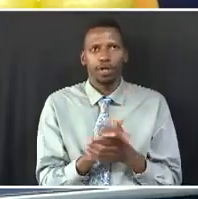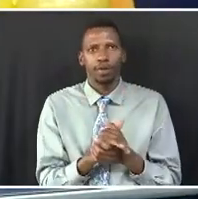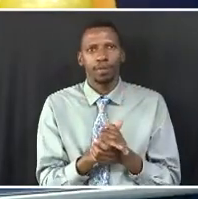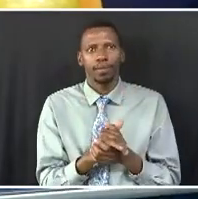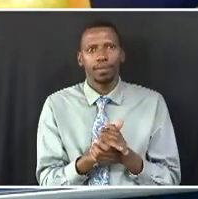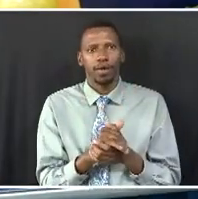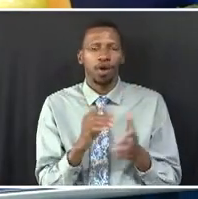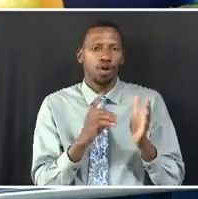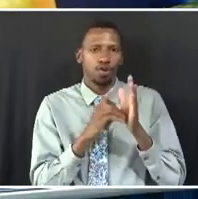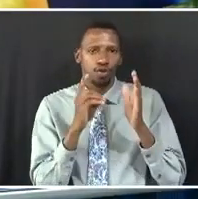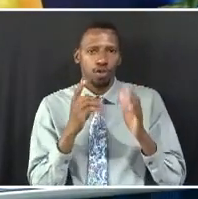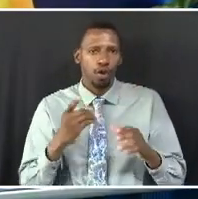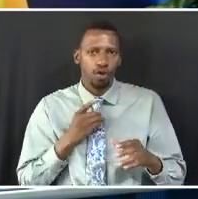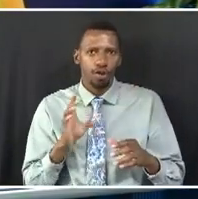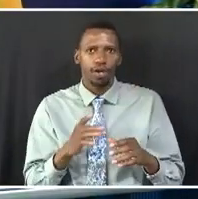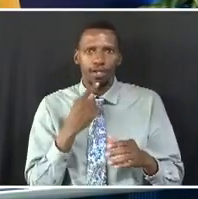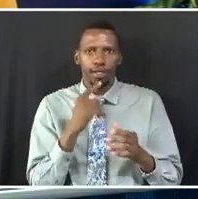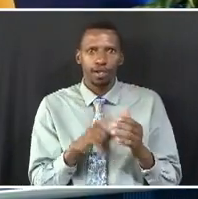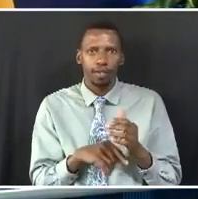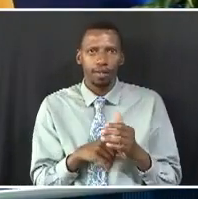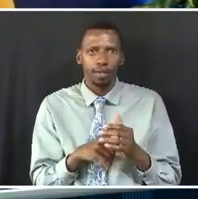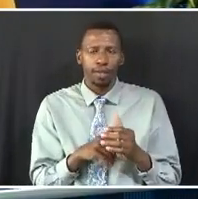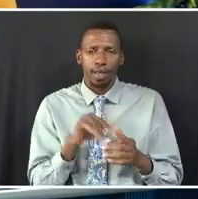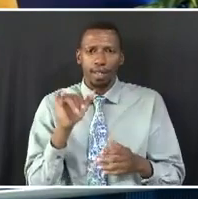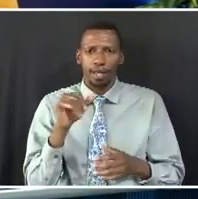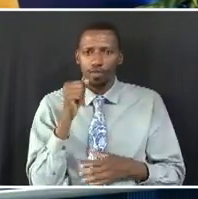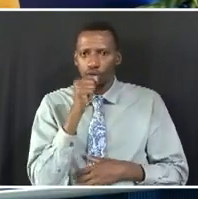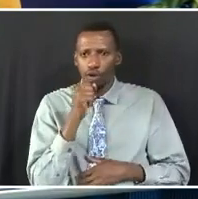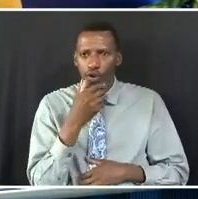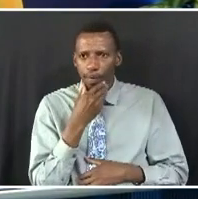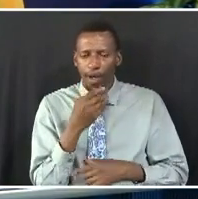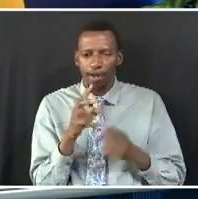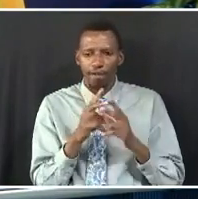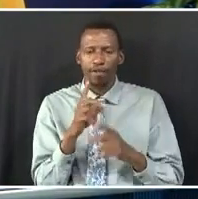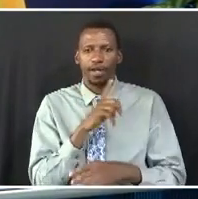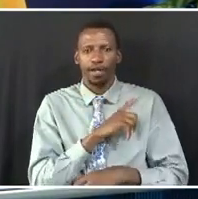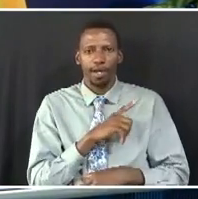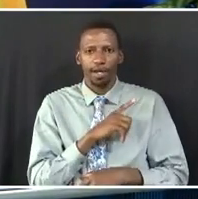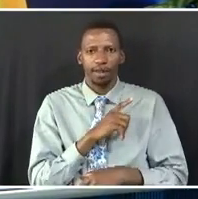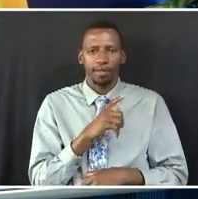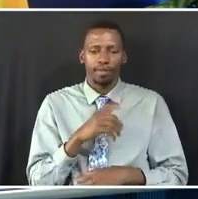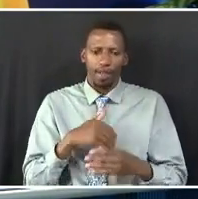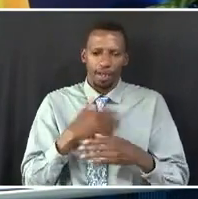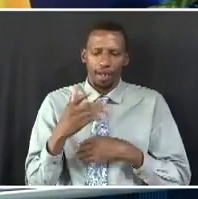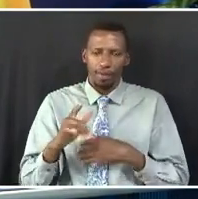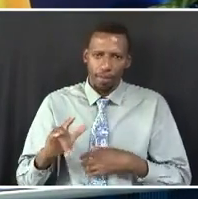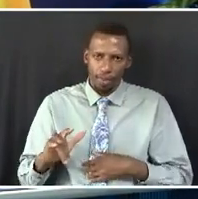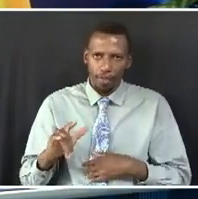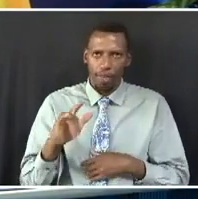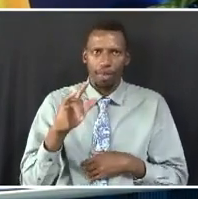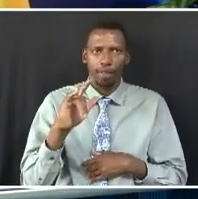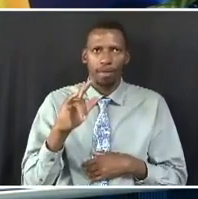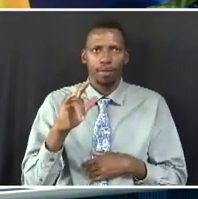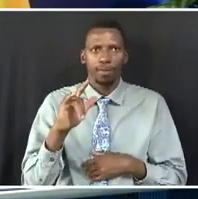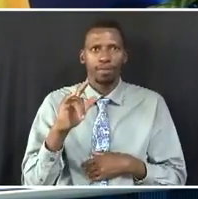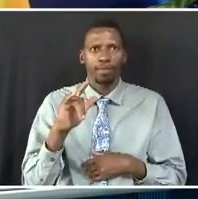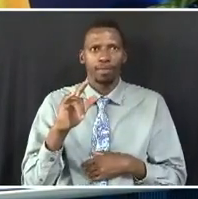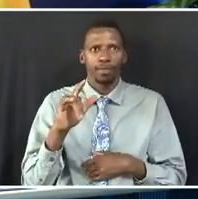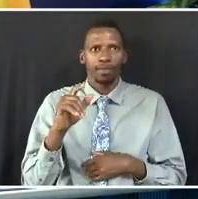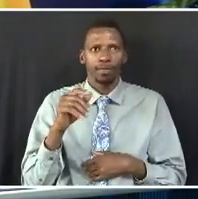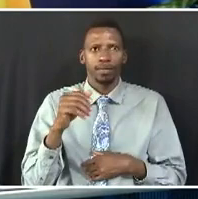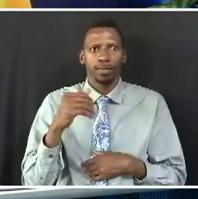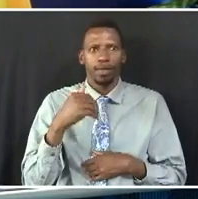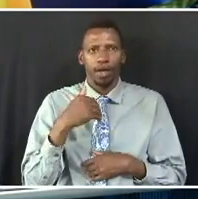said, that old man is very lucky. Put him on the next flight. I have got one